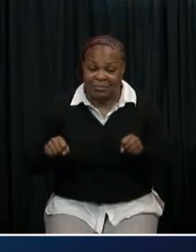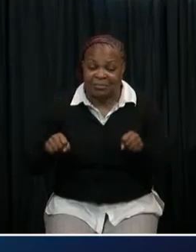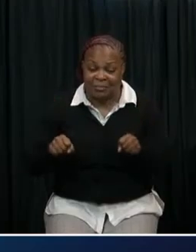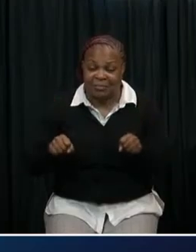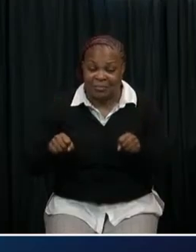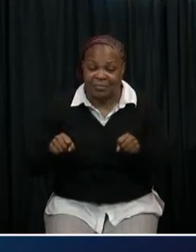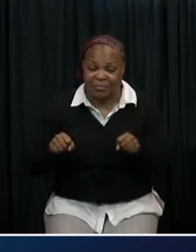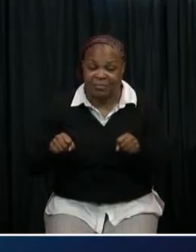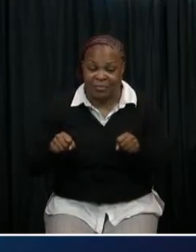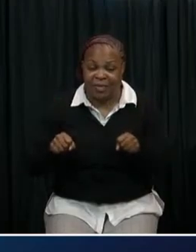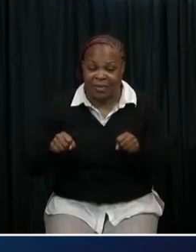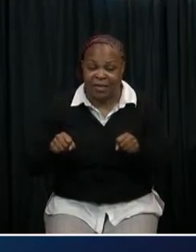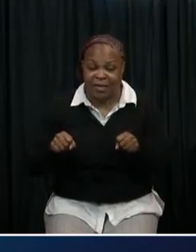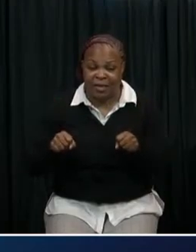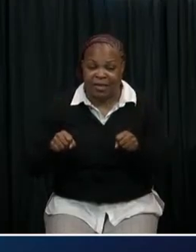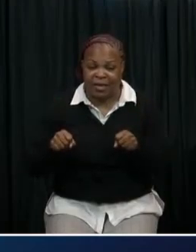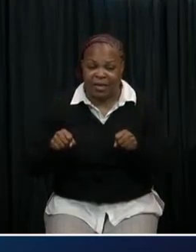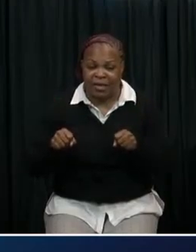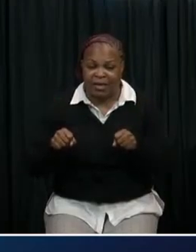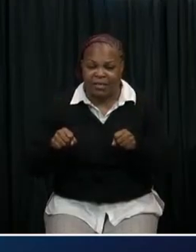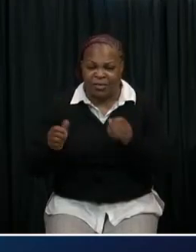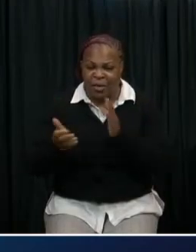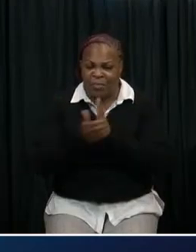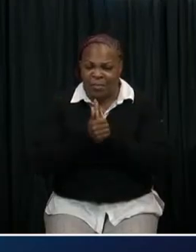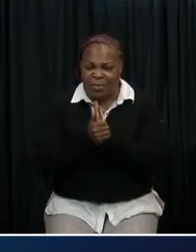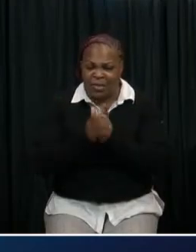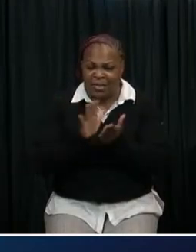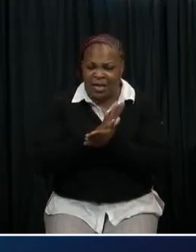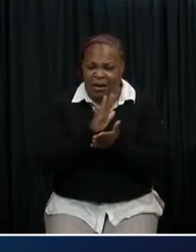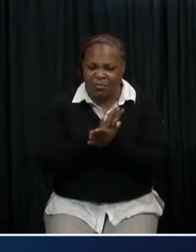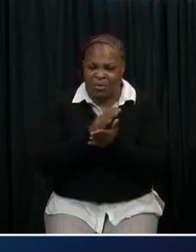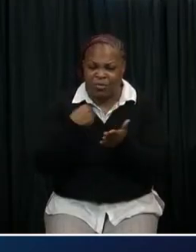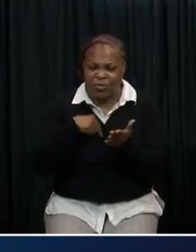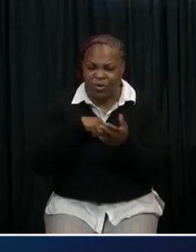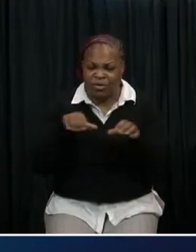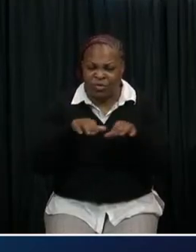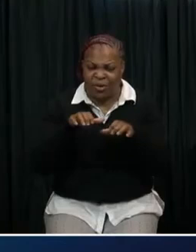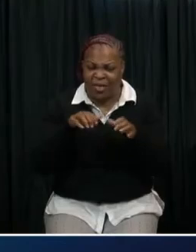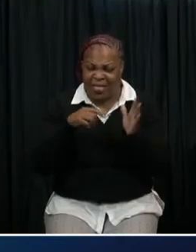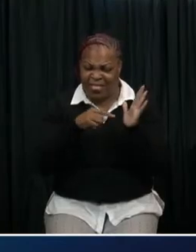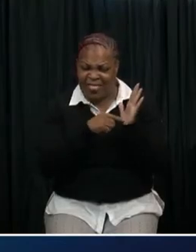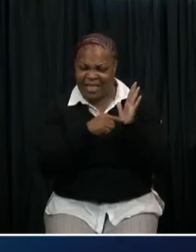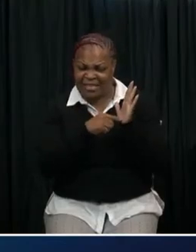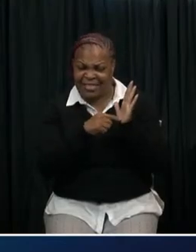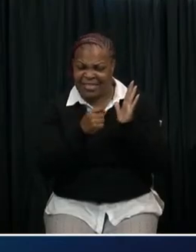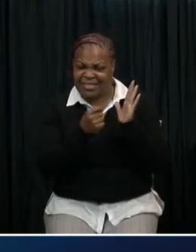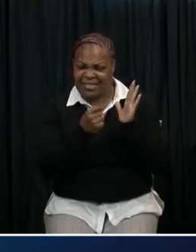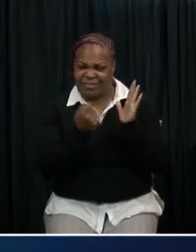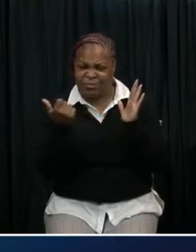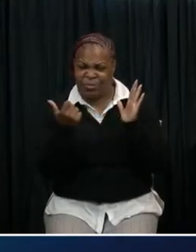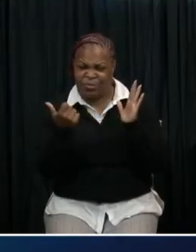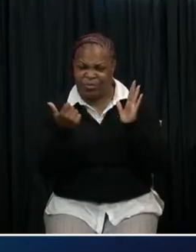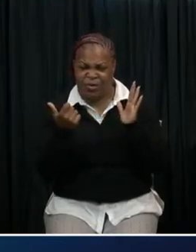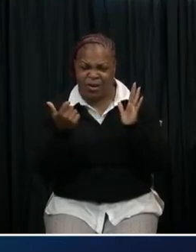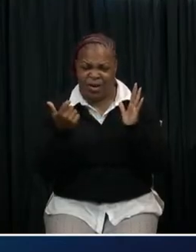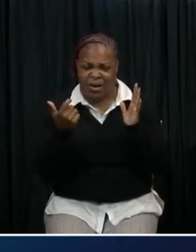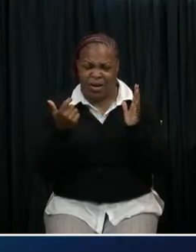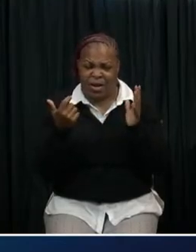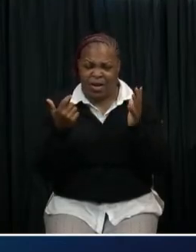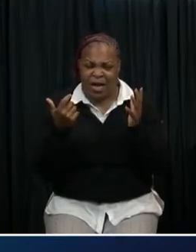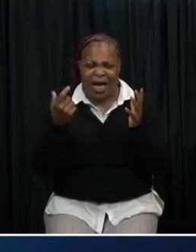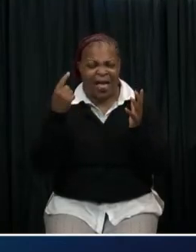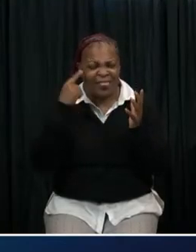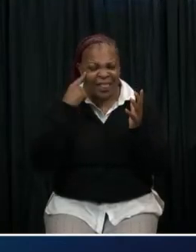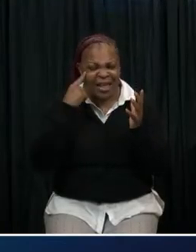our amendment that we are doing, this has been left out. So I just make an